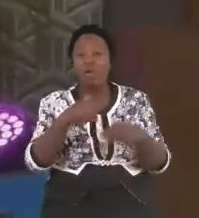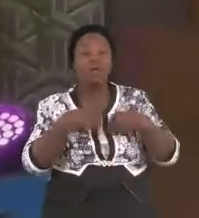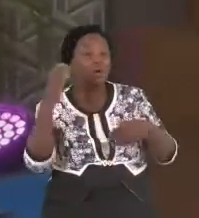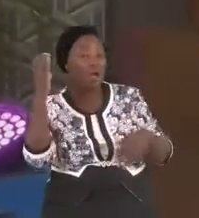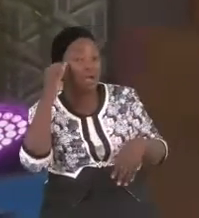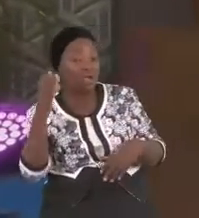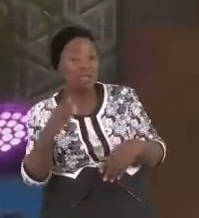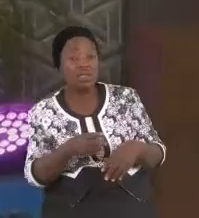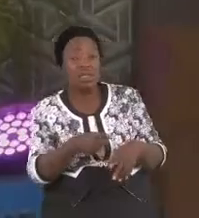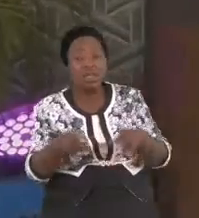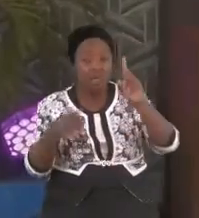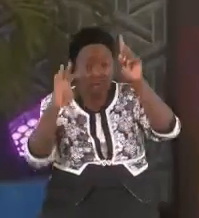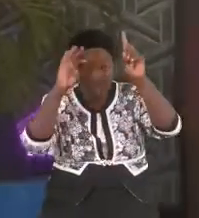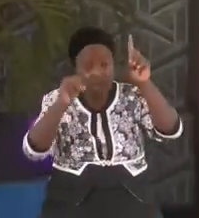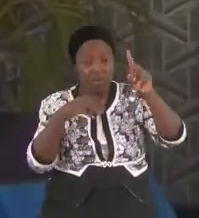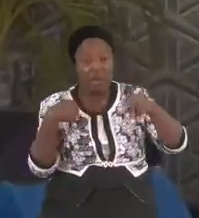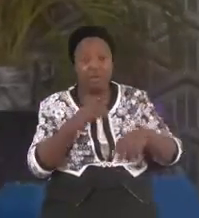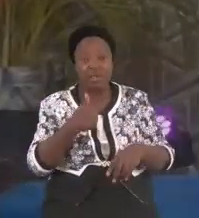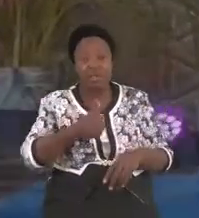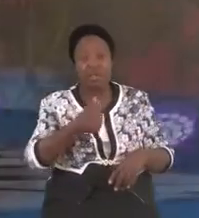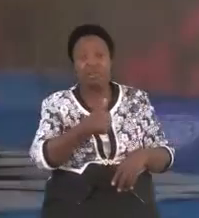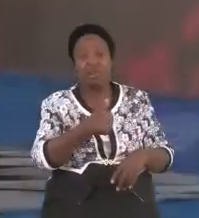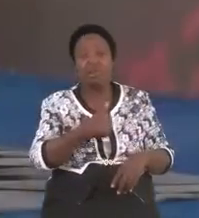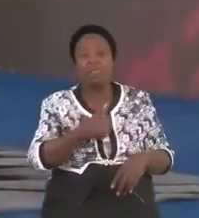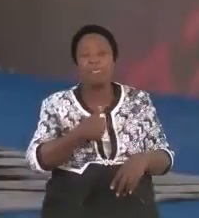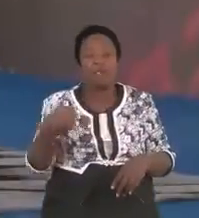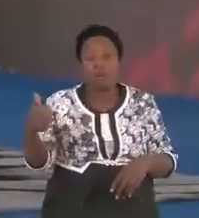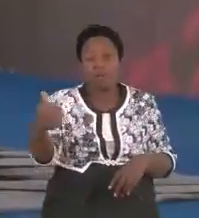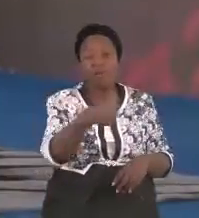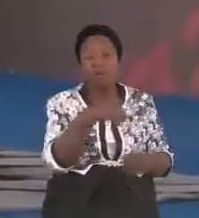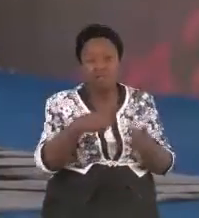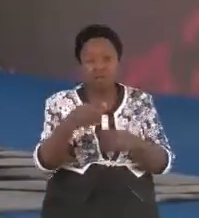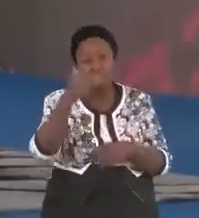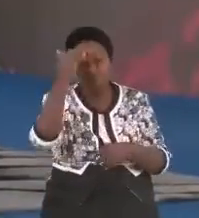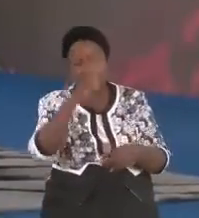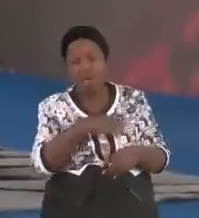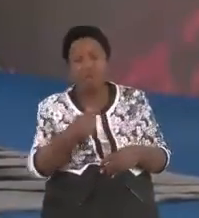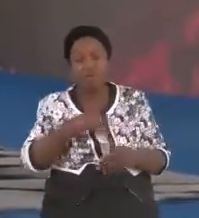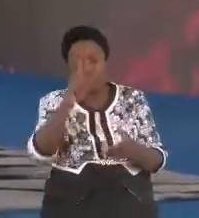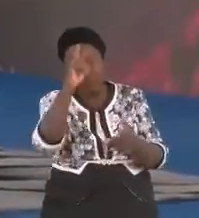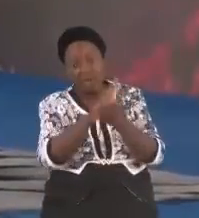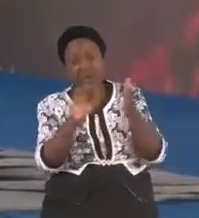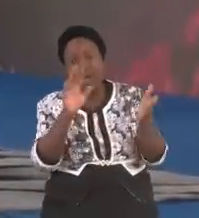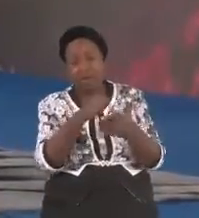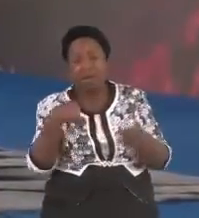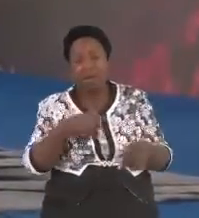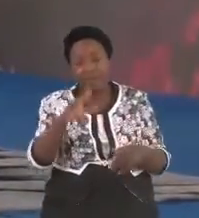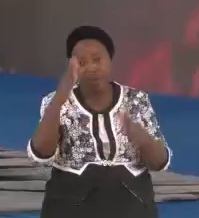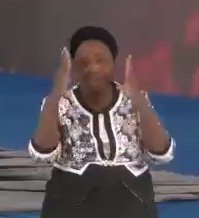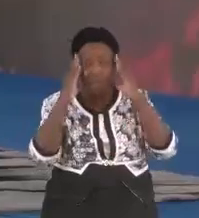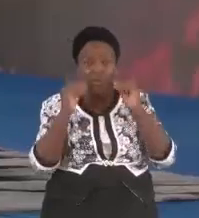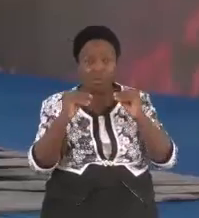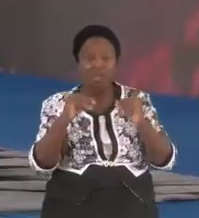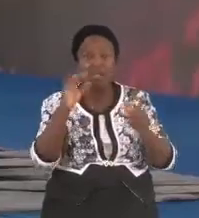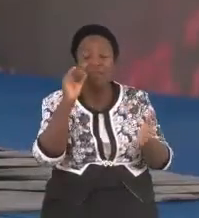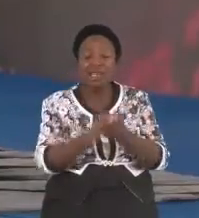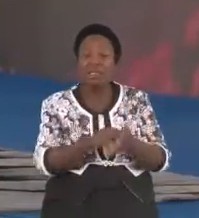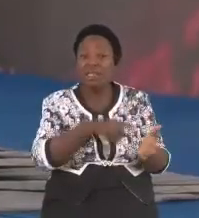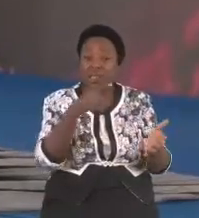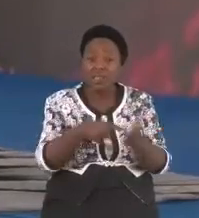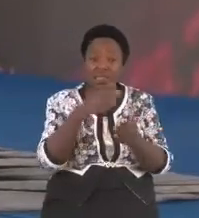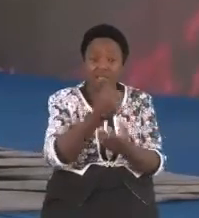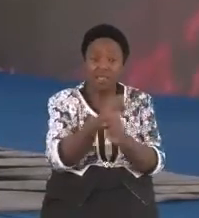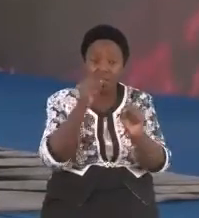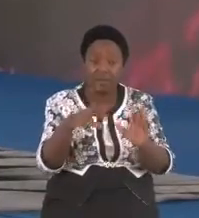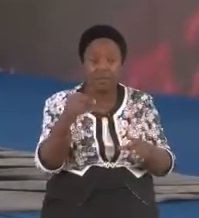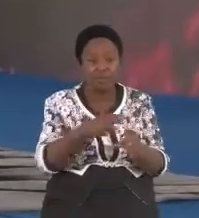know our belief and we experience that this is the savior of the world number four